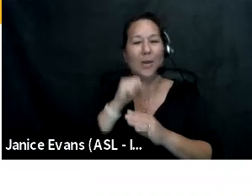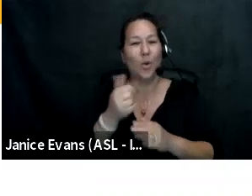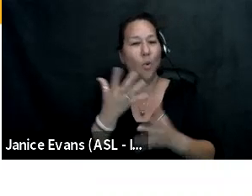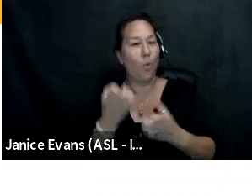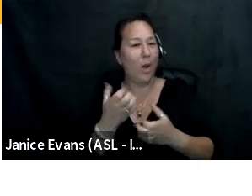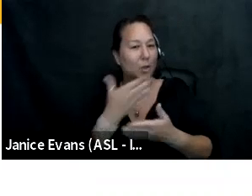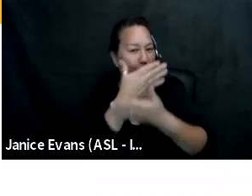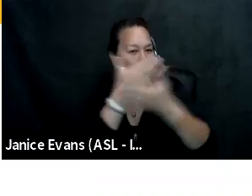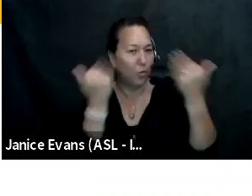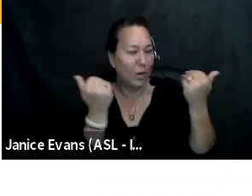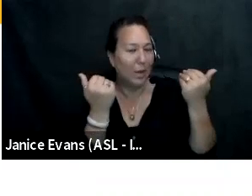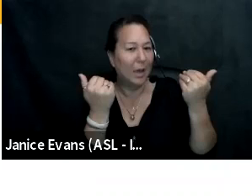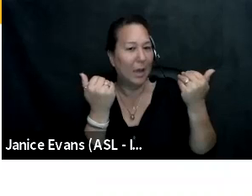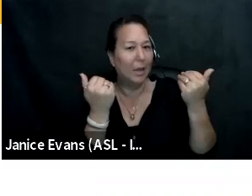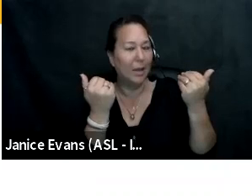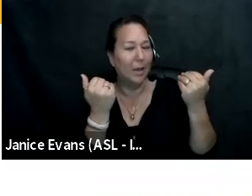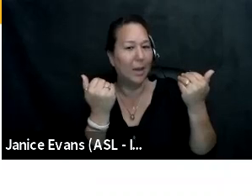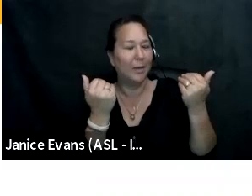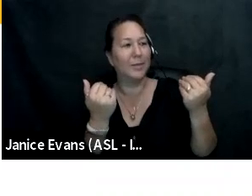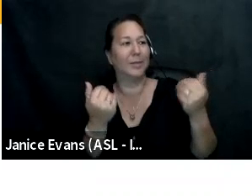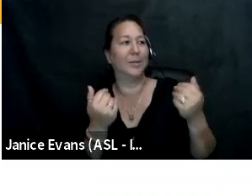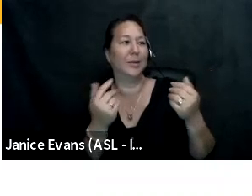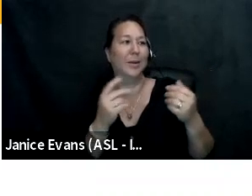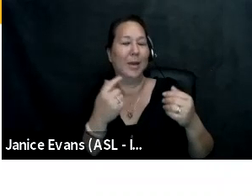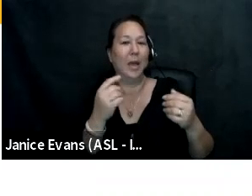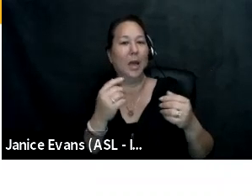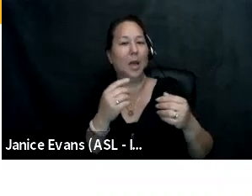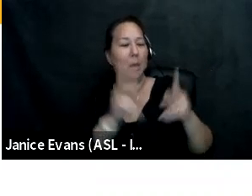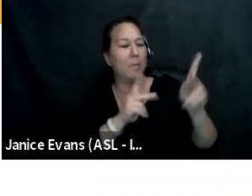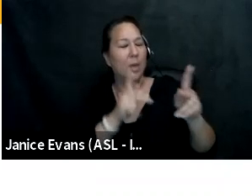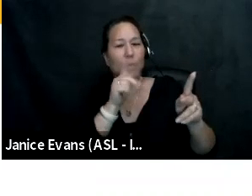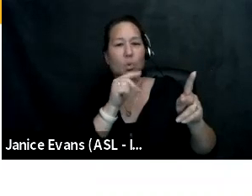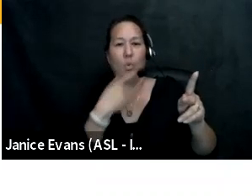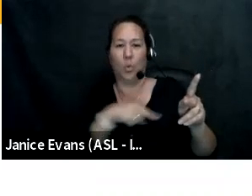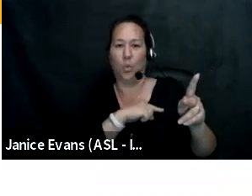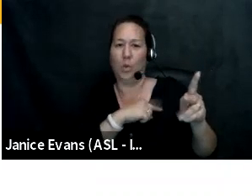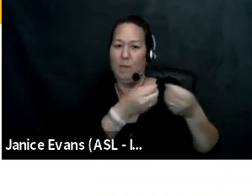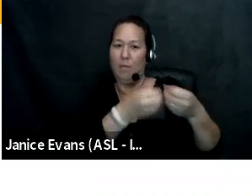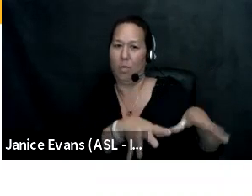have lost people and to keep a special place for them in our hearts.